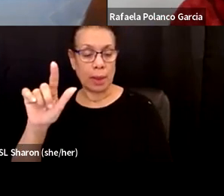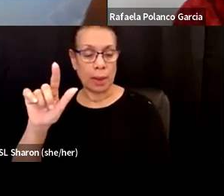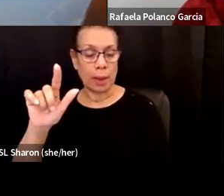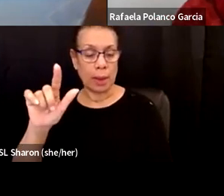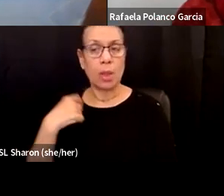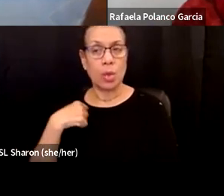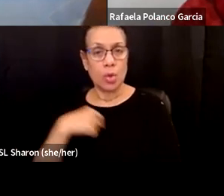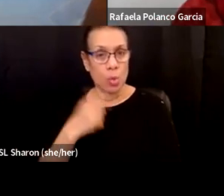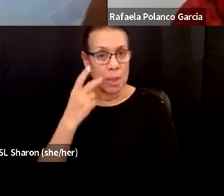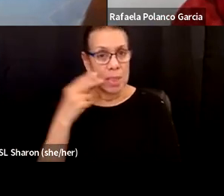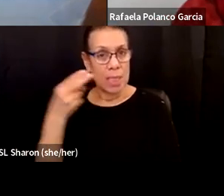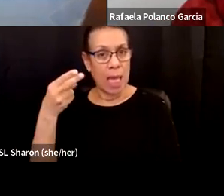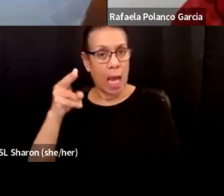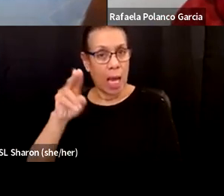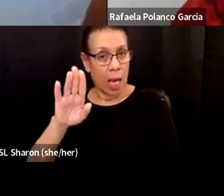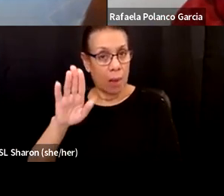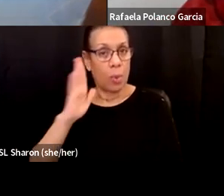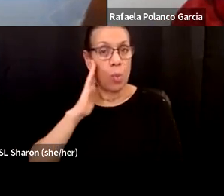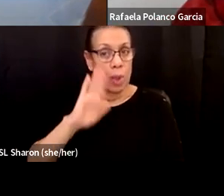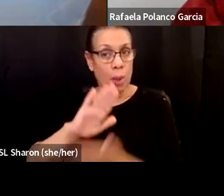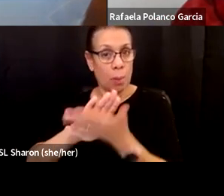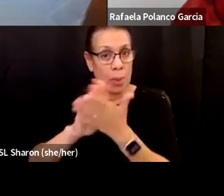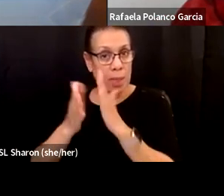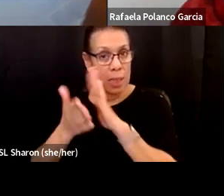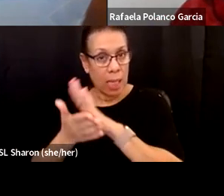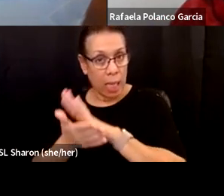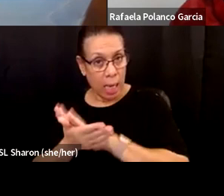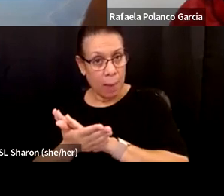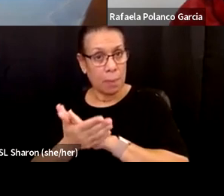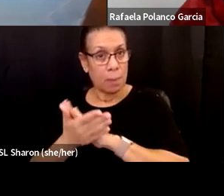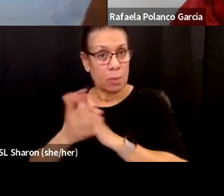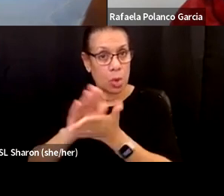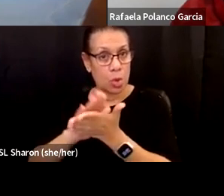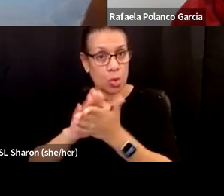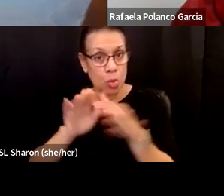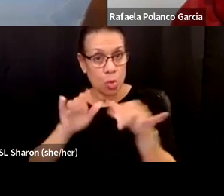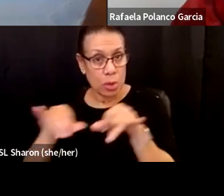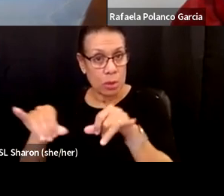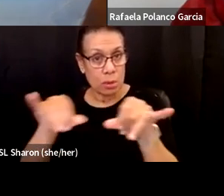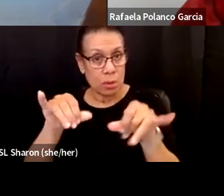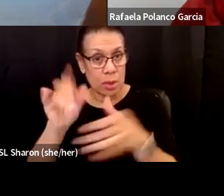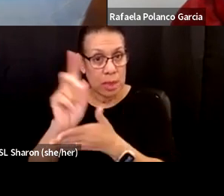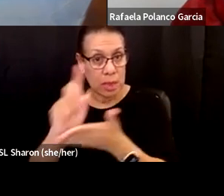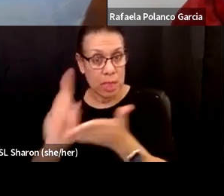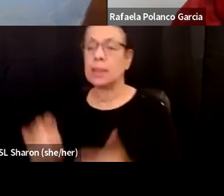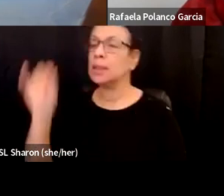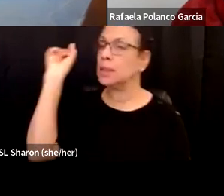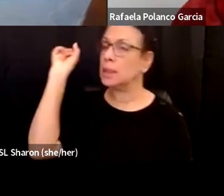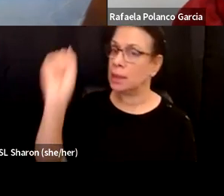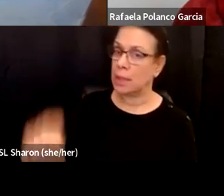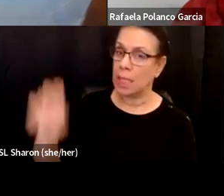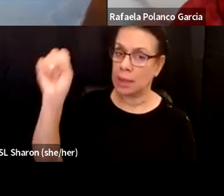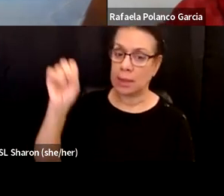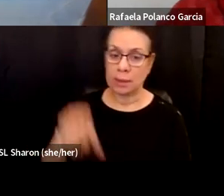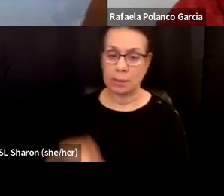component of high school redesign in the field yes that's the supportive services piece that's in there absolutely okay if i could just add this